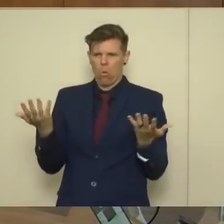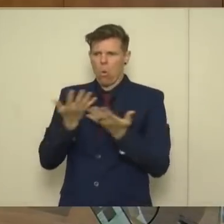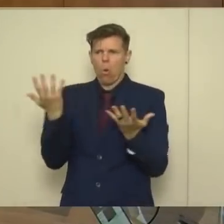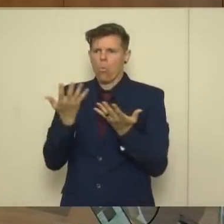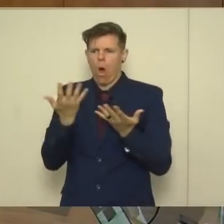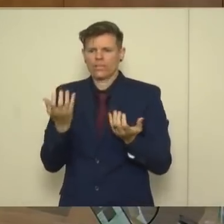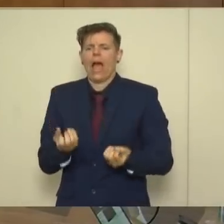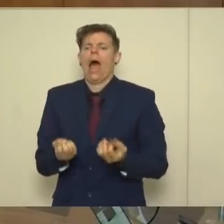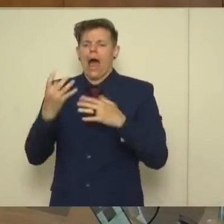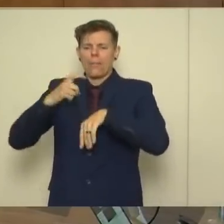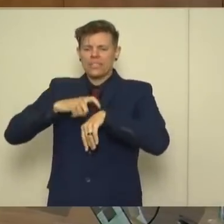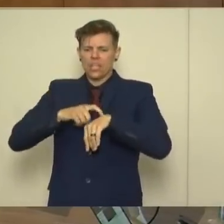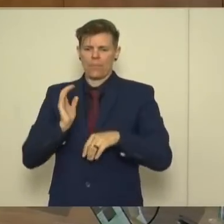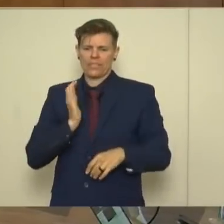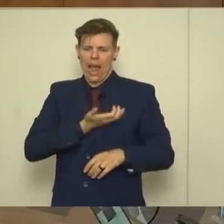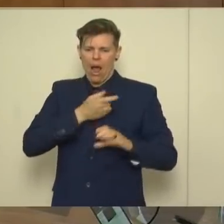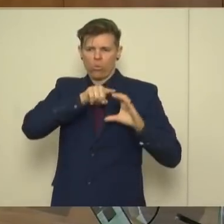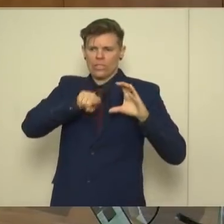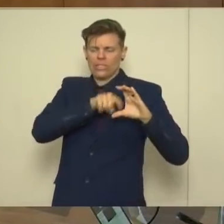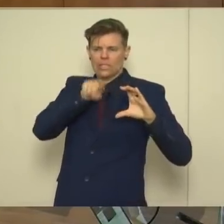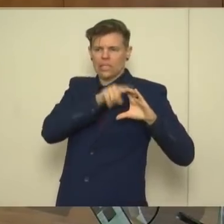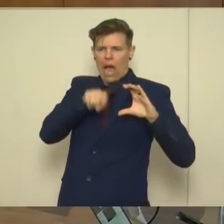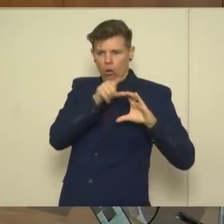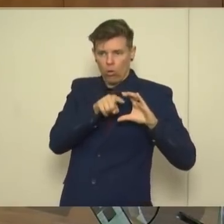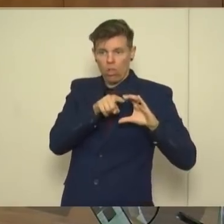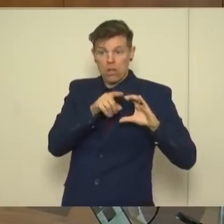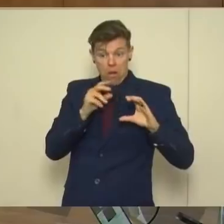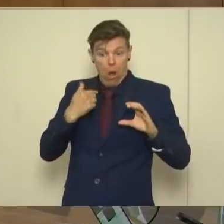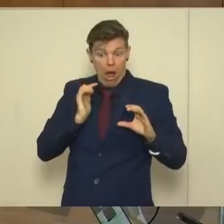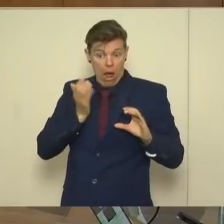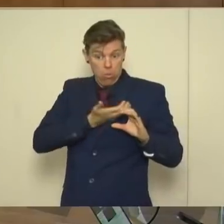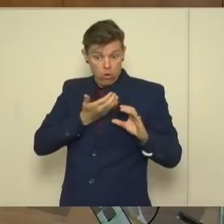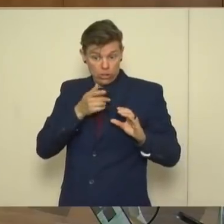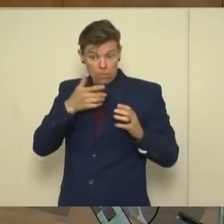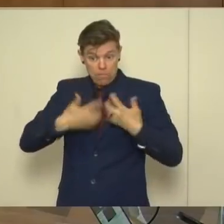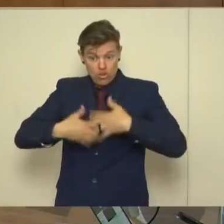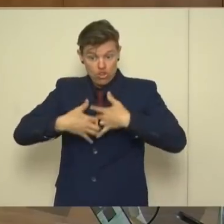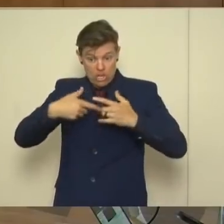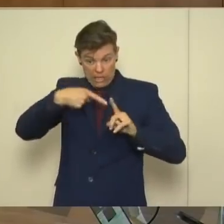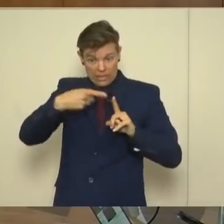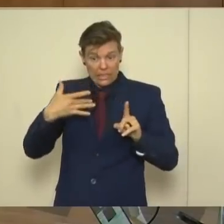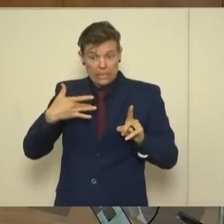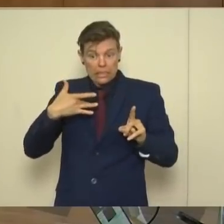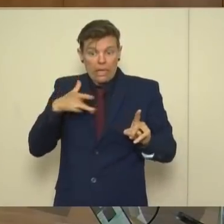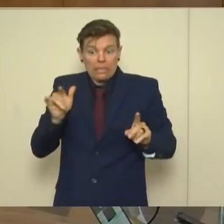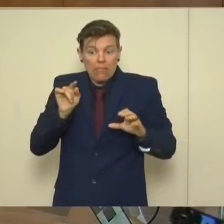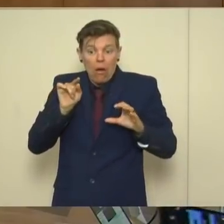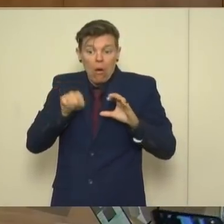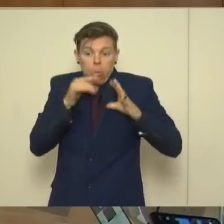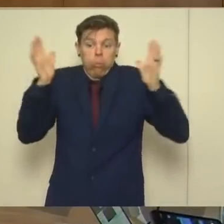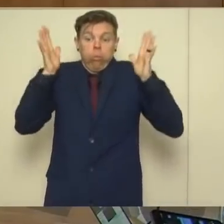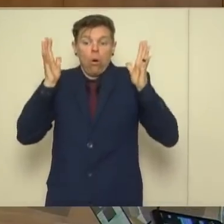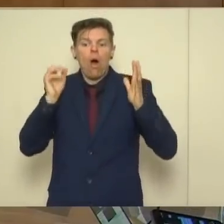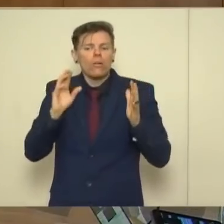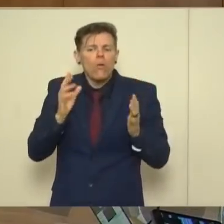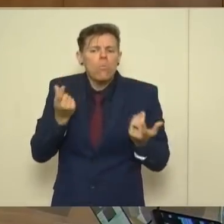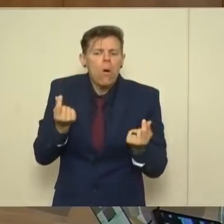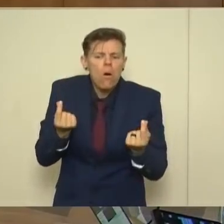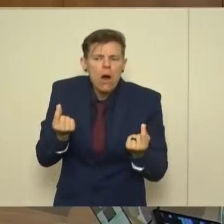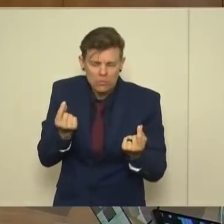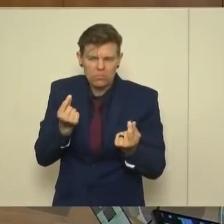Governor, I'd like to respectfully disagree with you about whether the virus discriminates against people. Those under 50 make